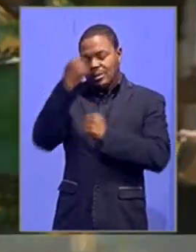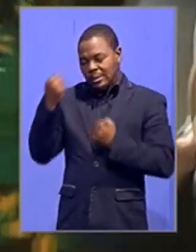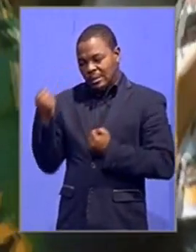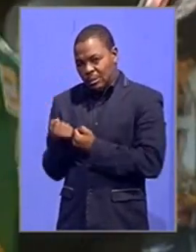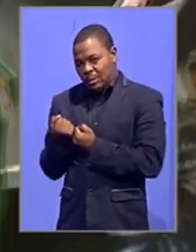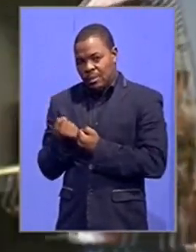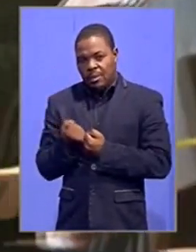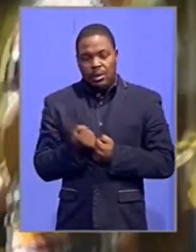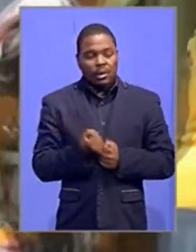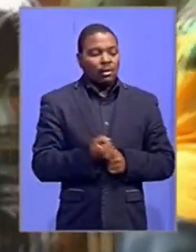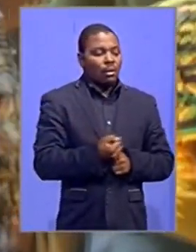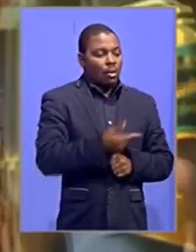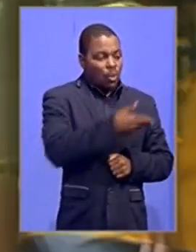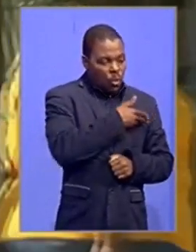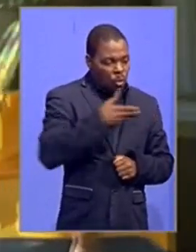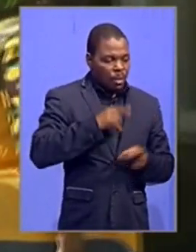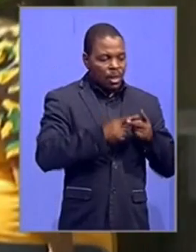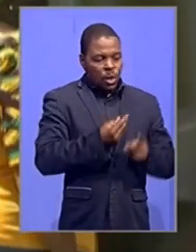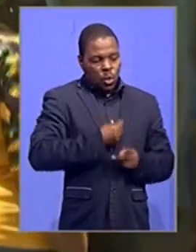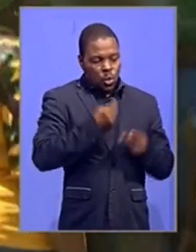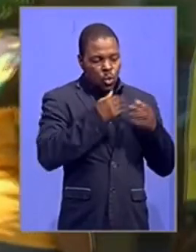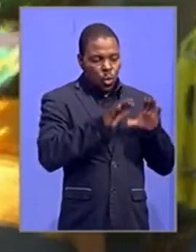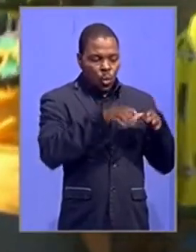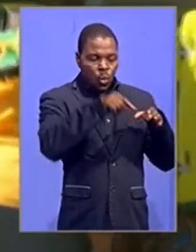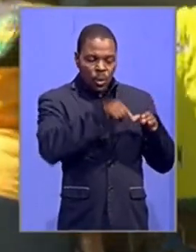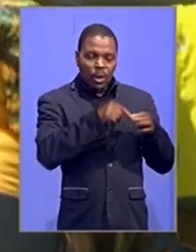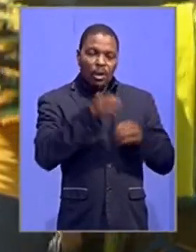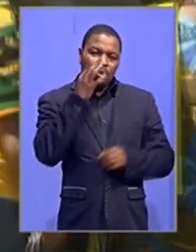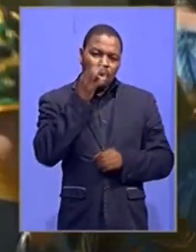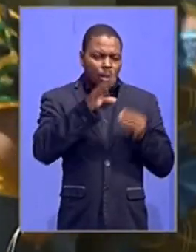wa bašwa wa ANC mo profenseng ba ka ya fa maloko